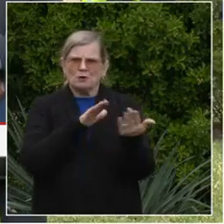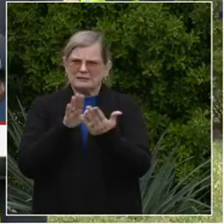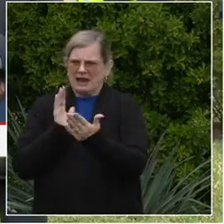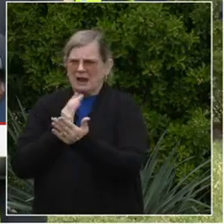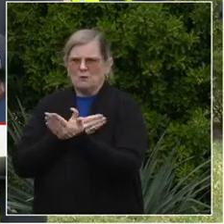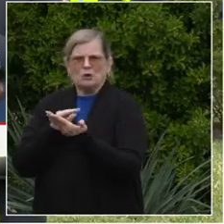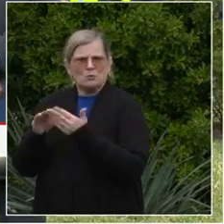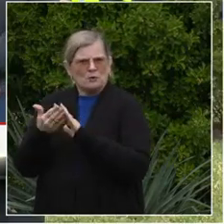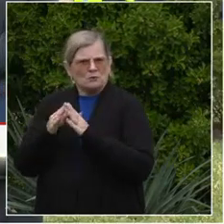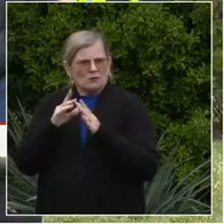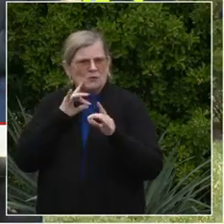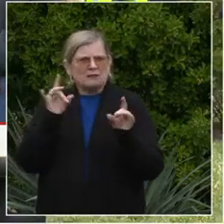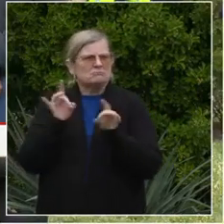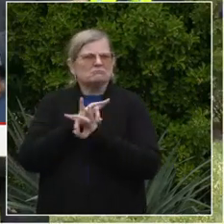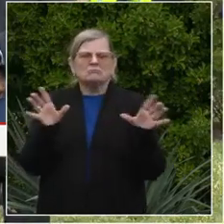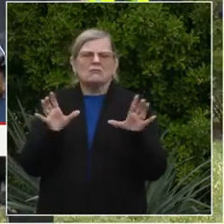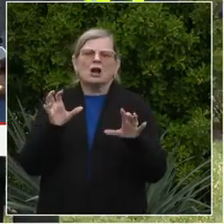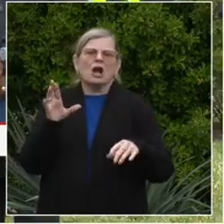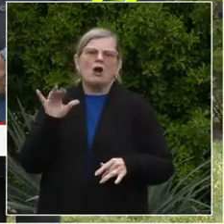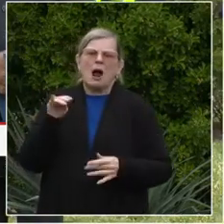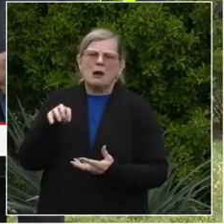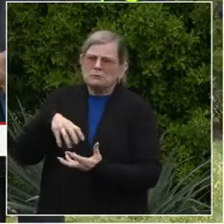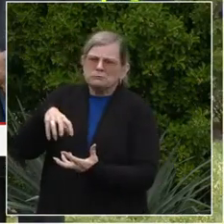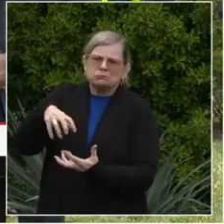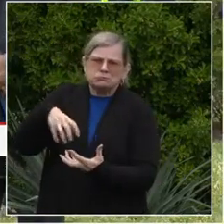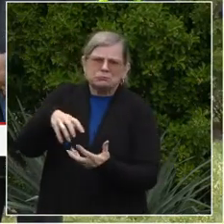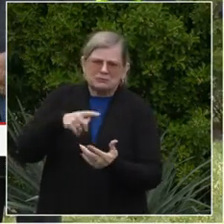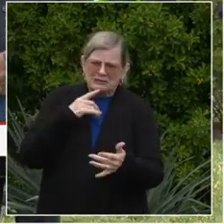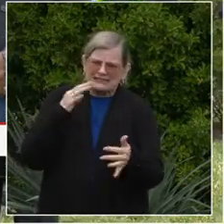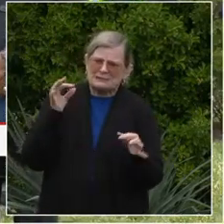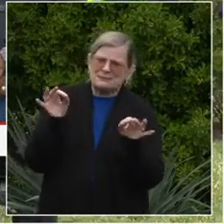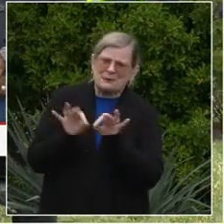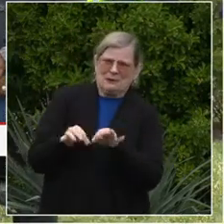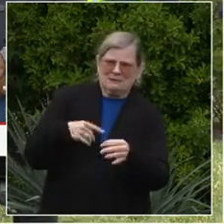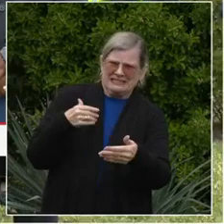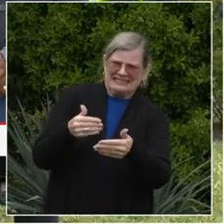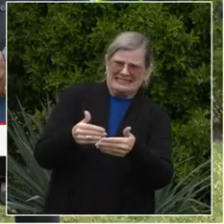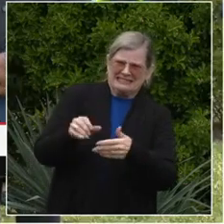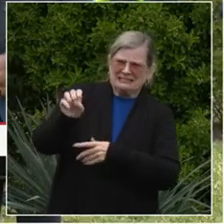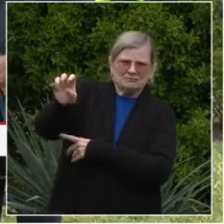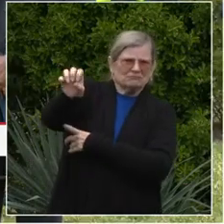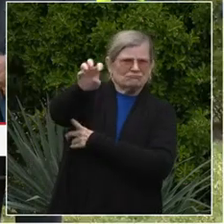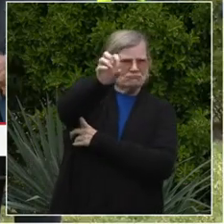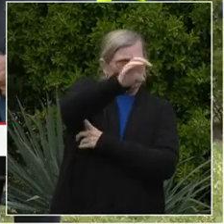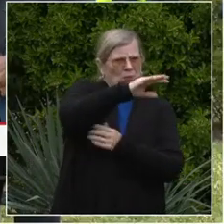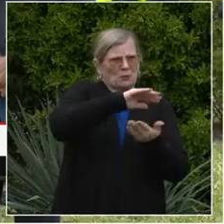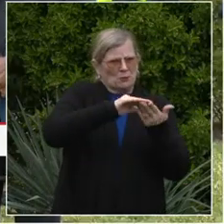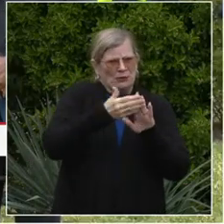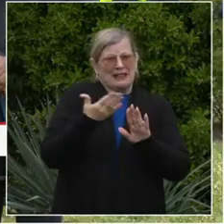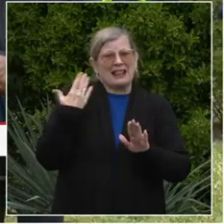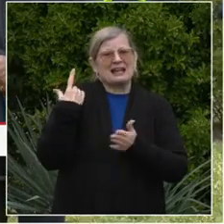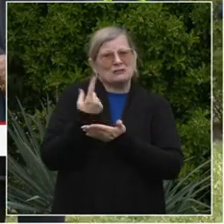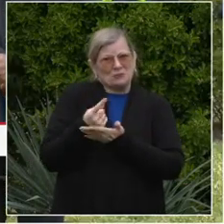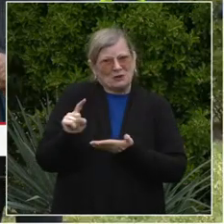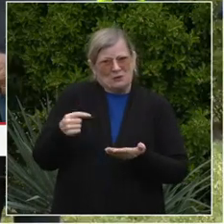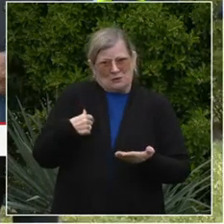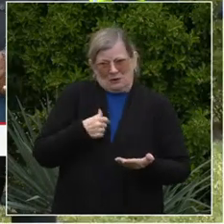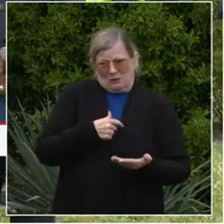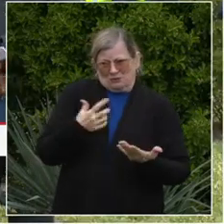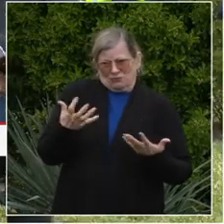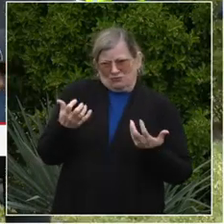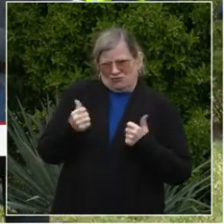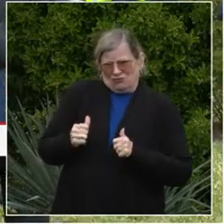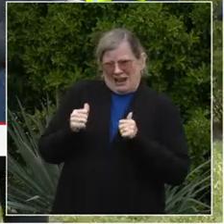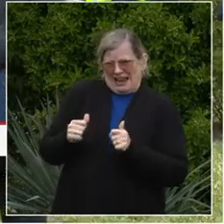that's urgently approaching crime. I sent a letter to the community last week about how we are pushing back, especially